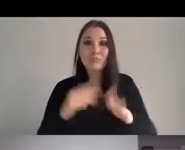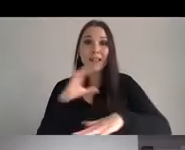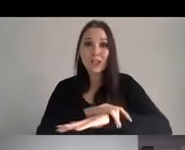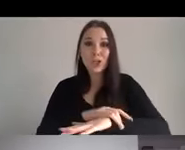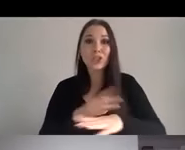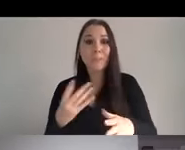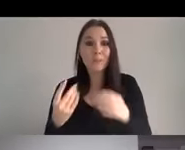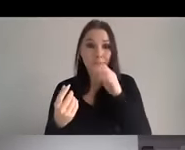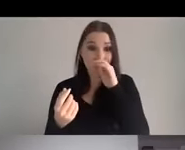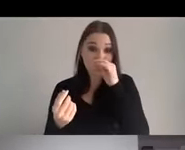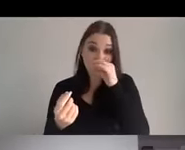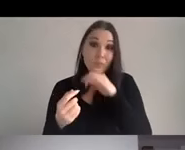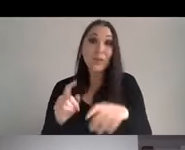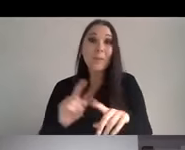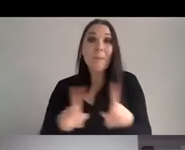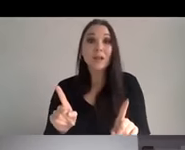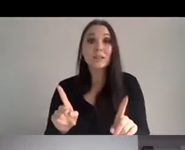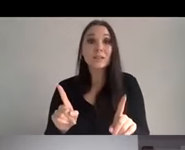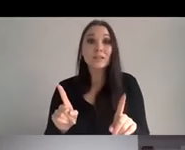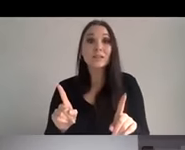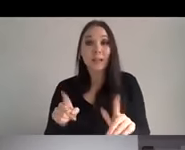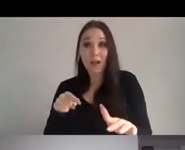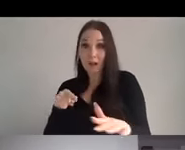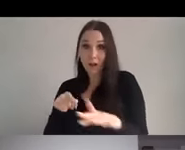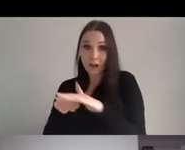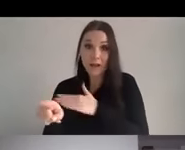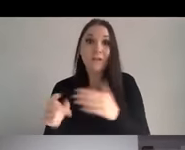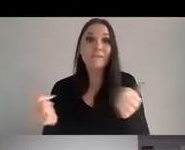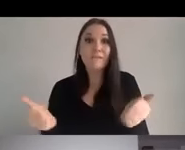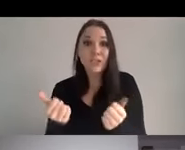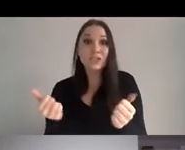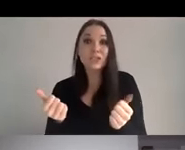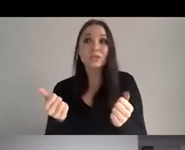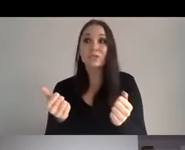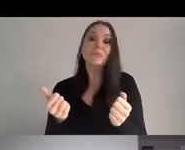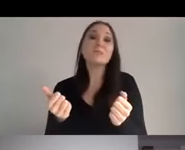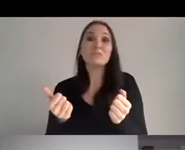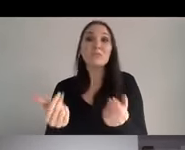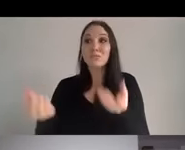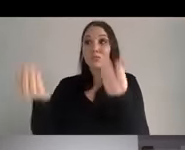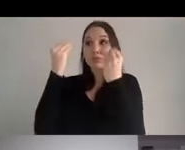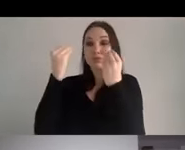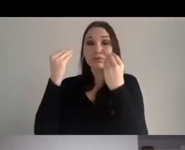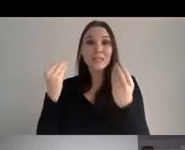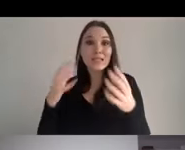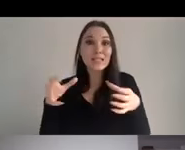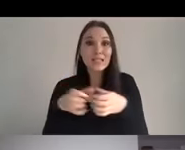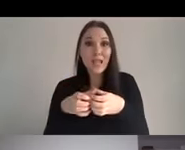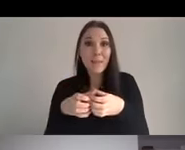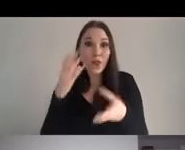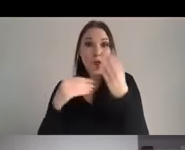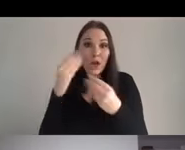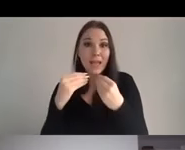but they are coming out of the machine learning space, but they really have a